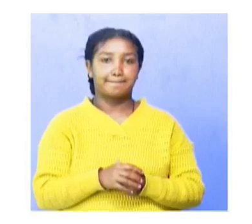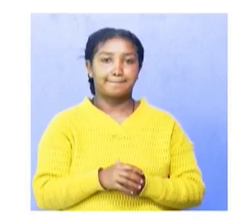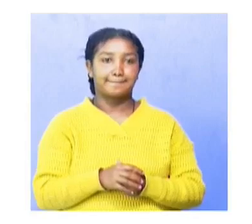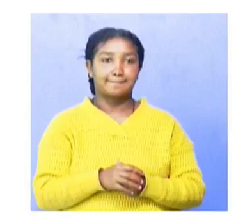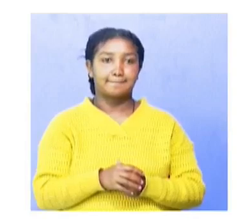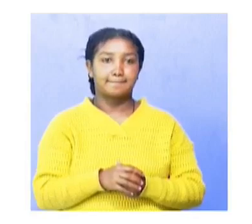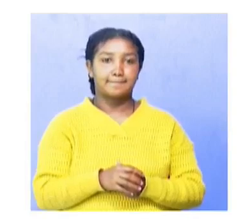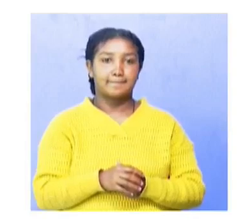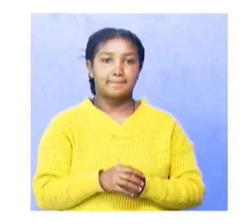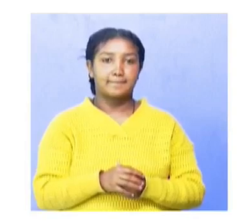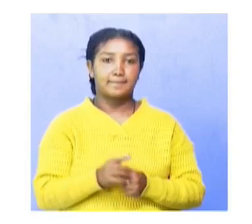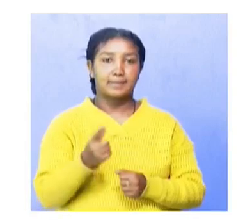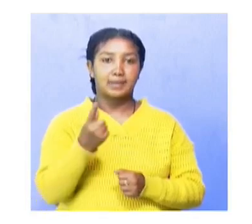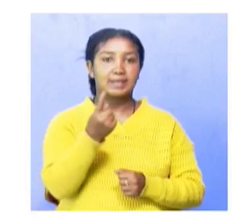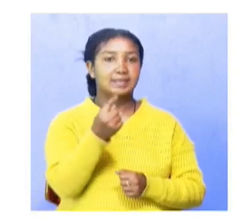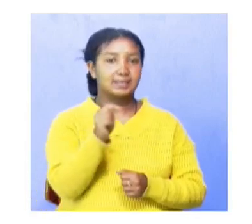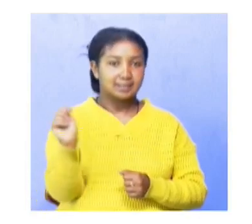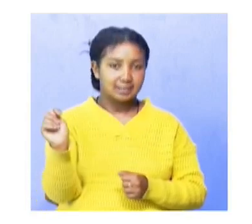the